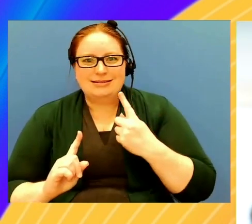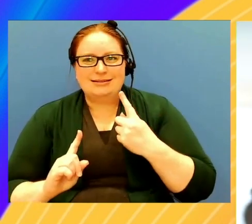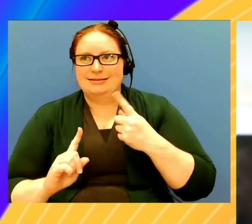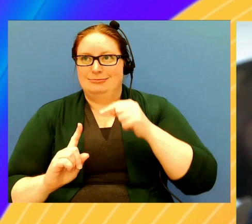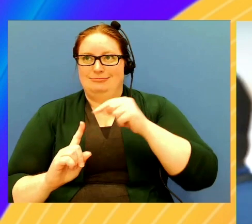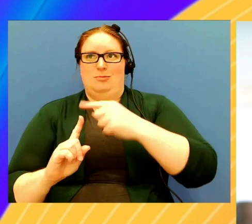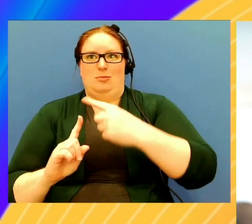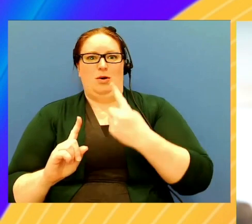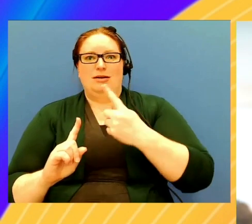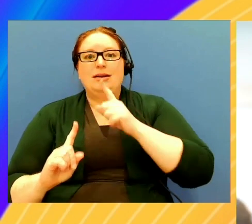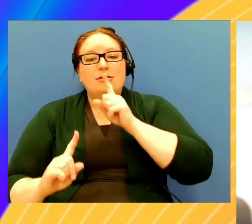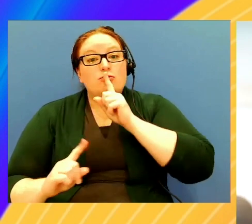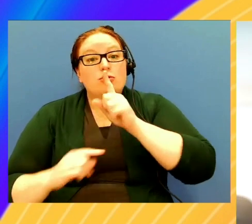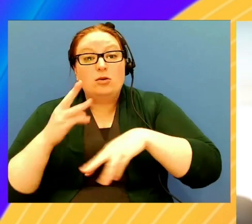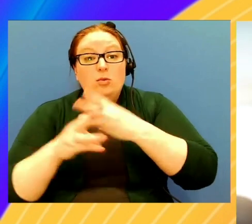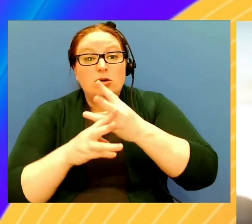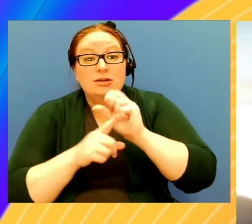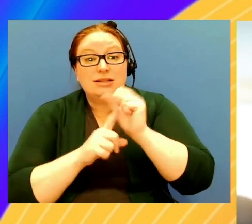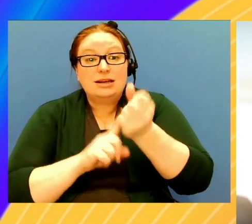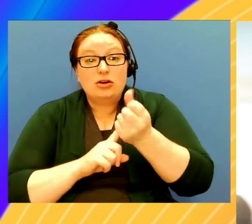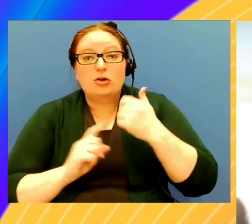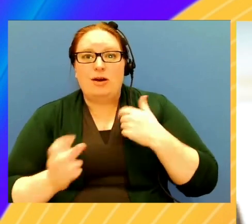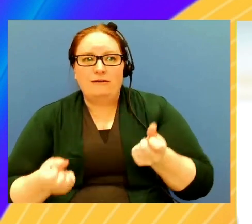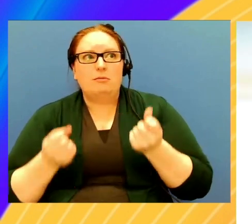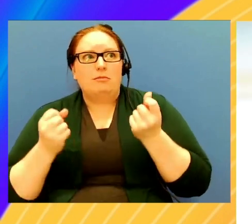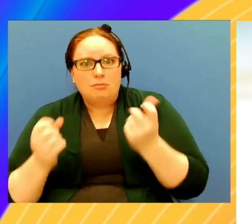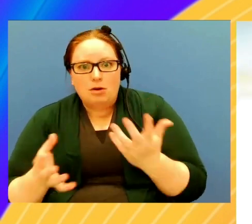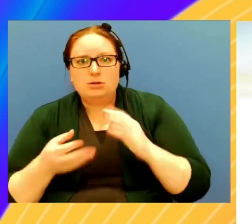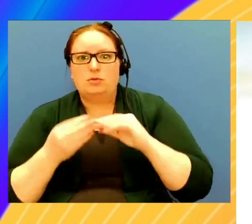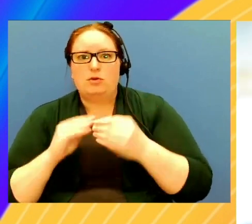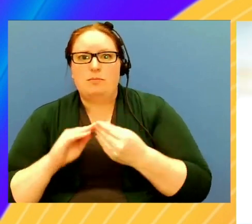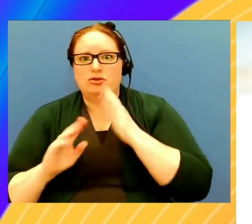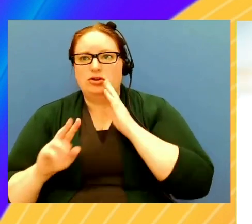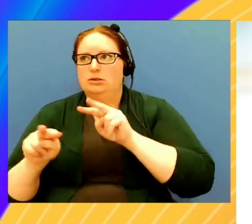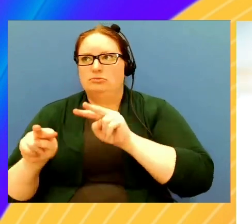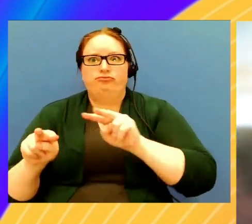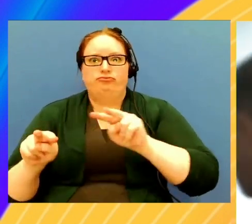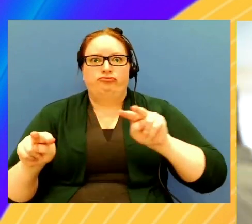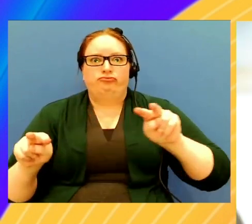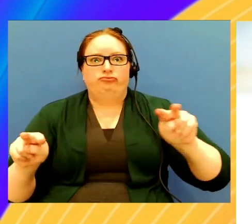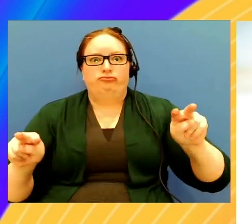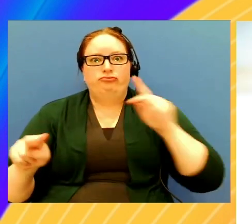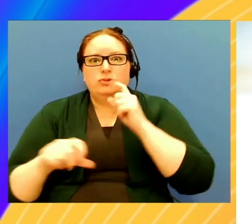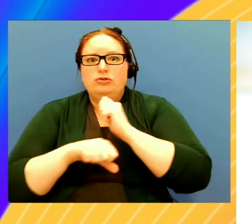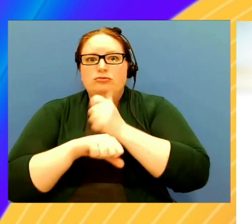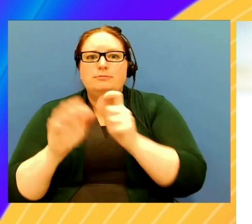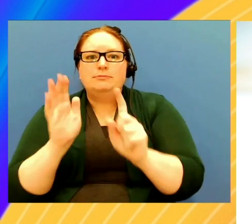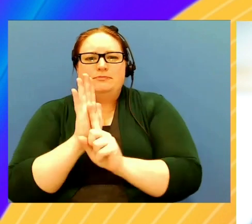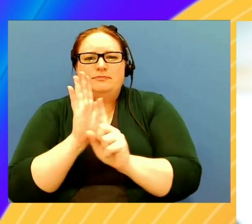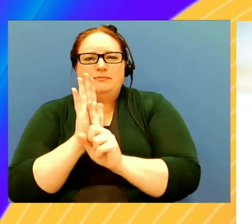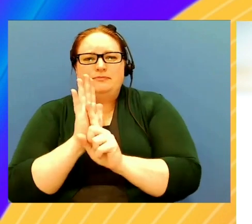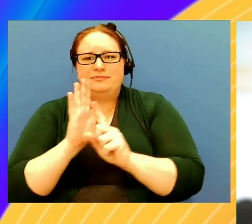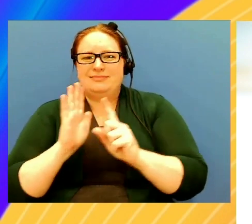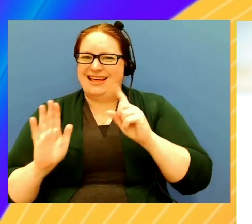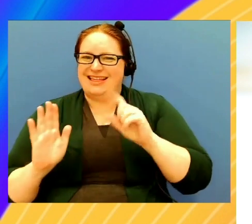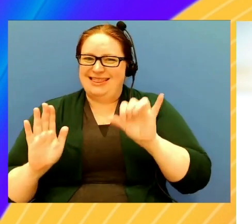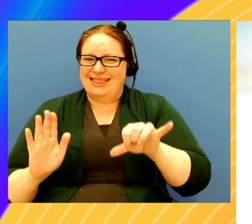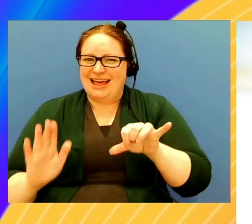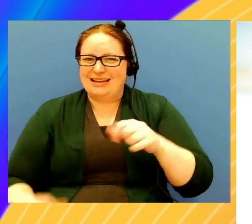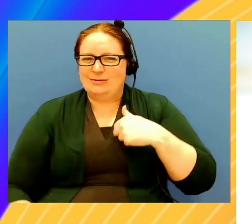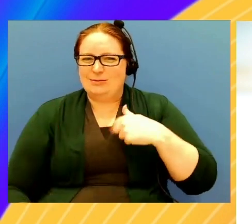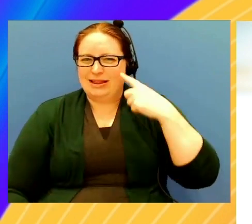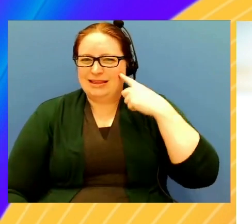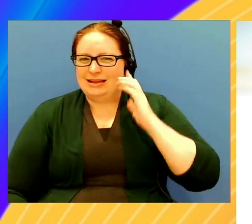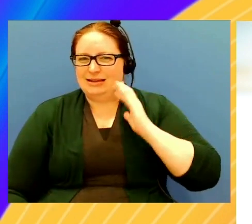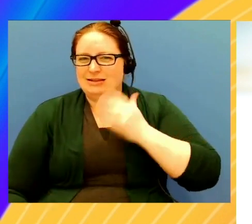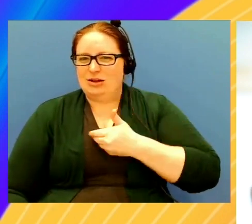in a real world scenario, you have multiple metrics that you're looking at and creating alarms. So that's what I think is our core